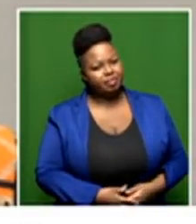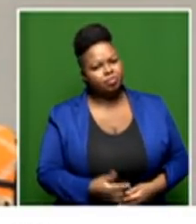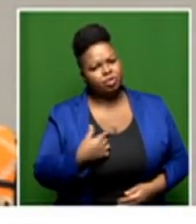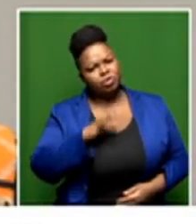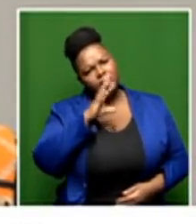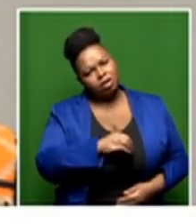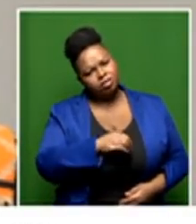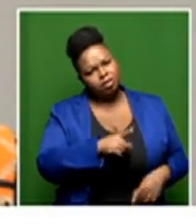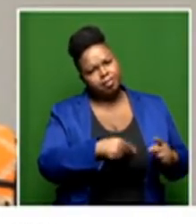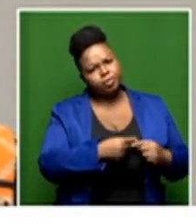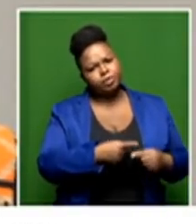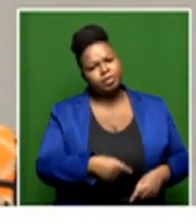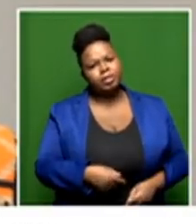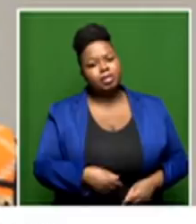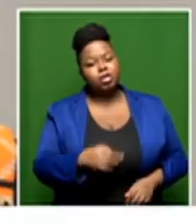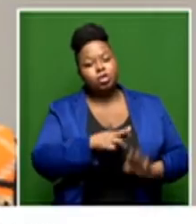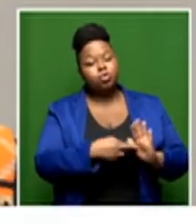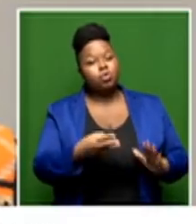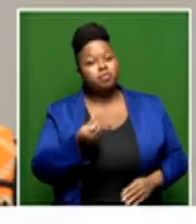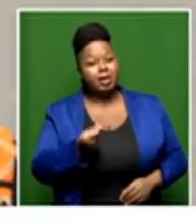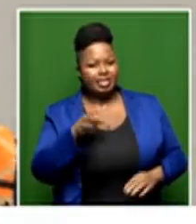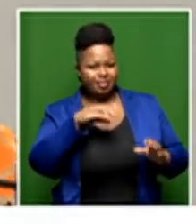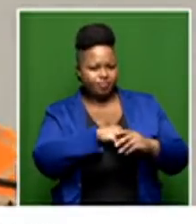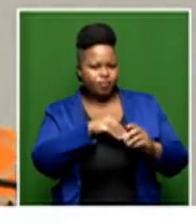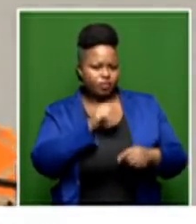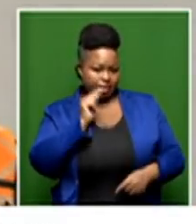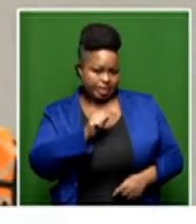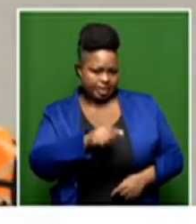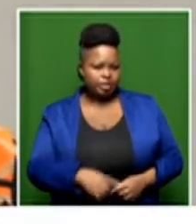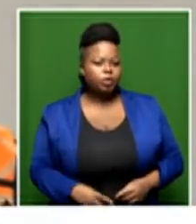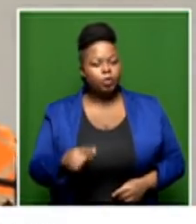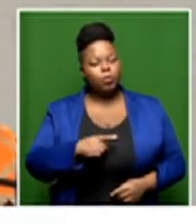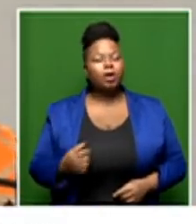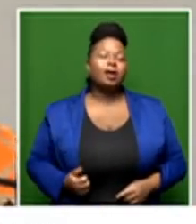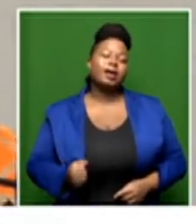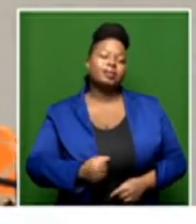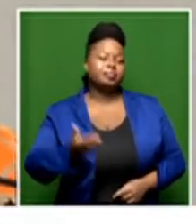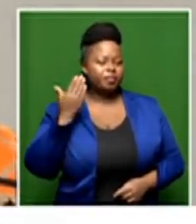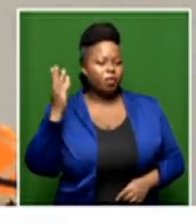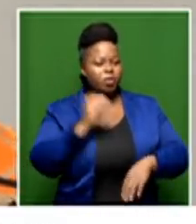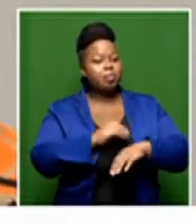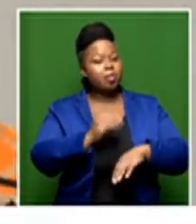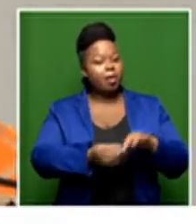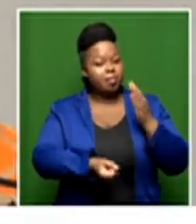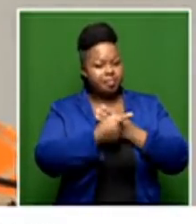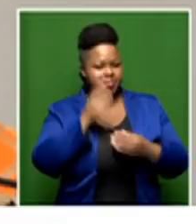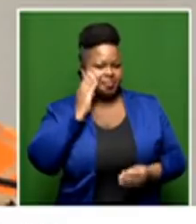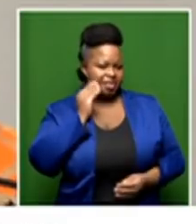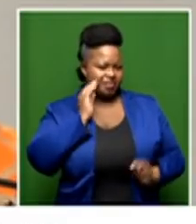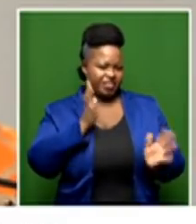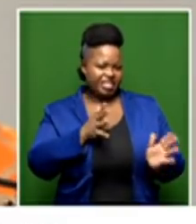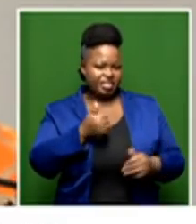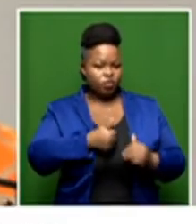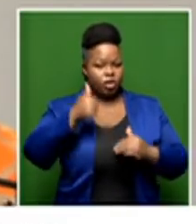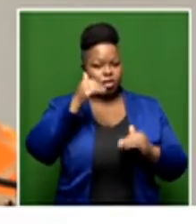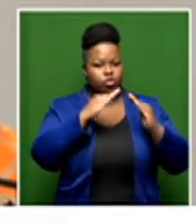to ask you about the role of money in all of this, because we had this problem at the